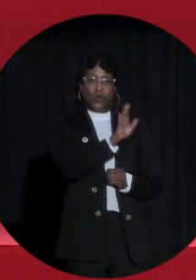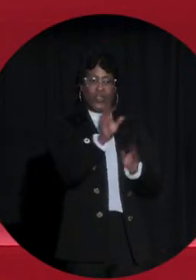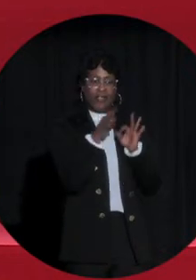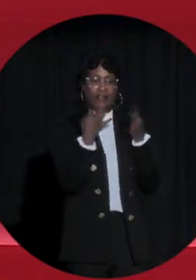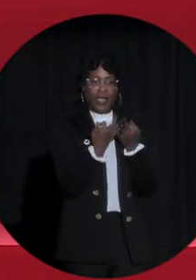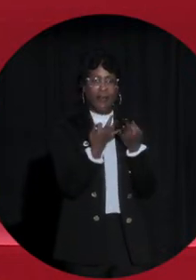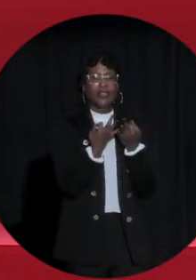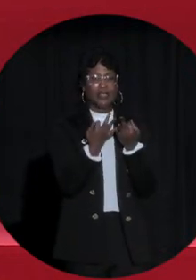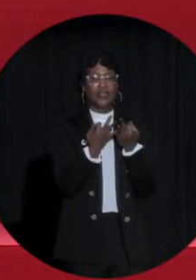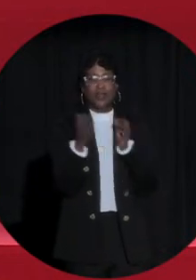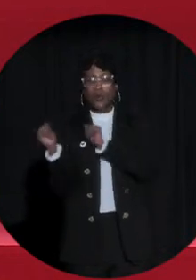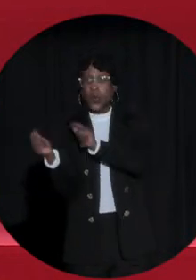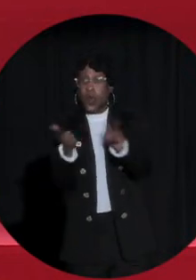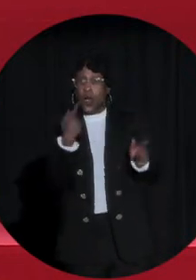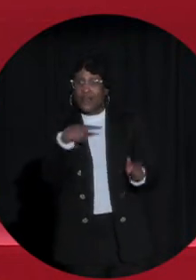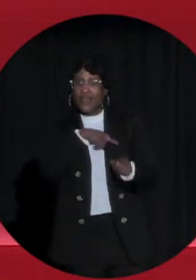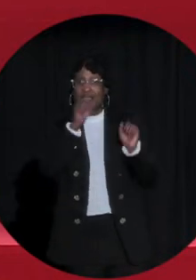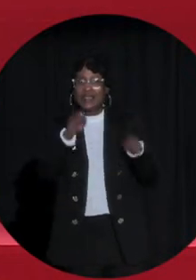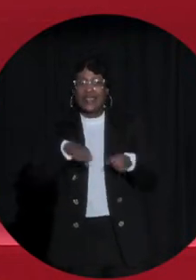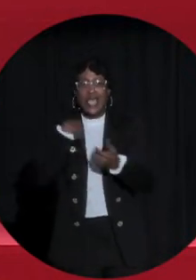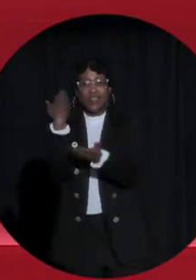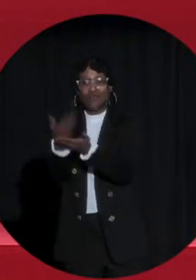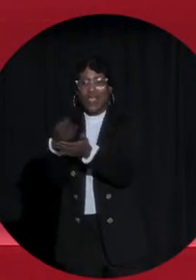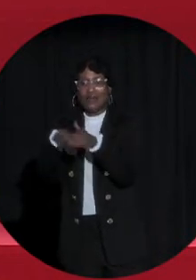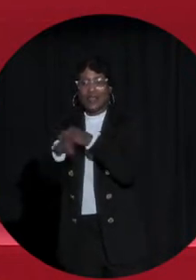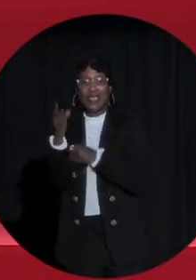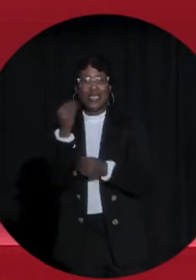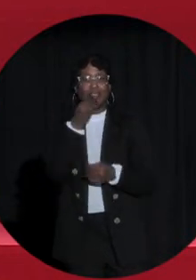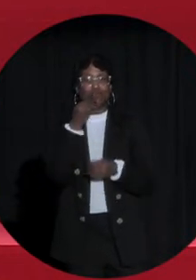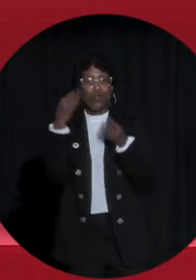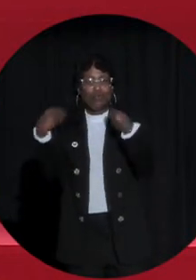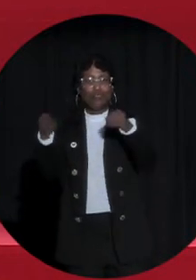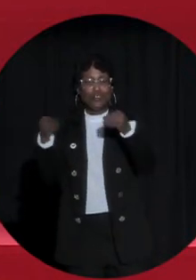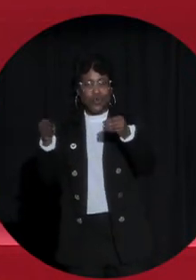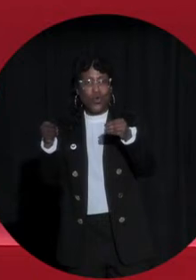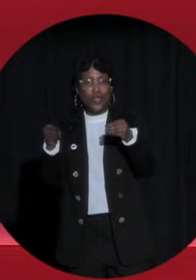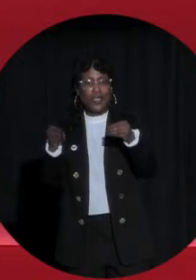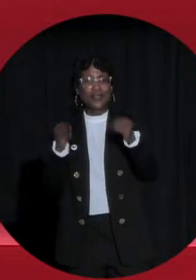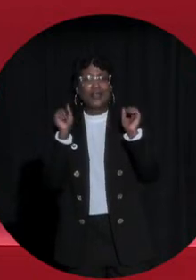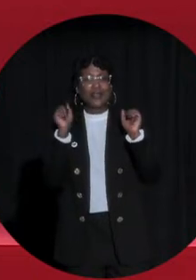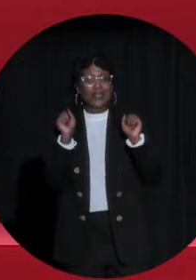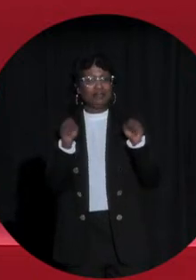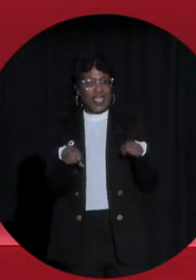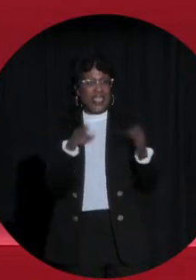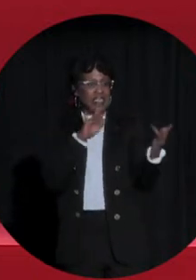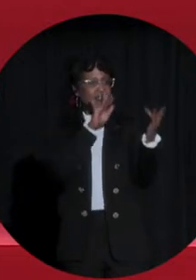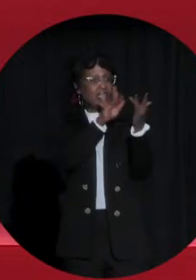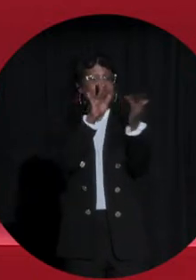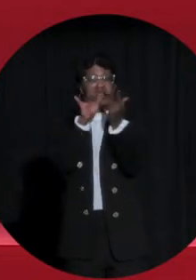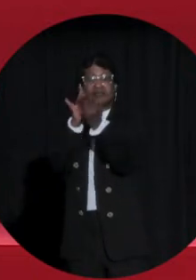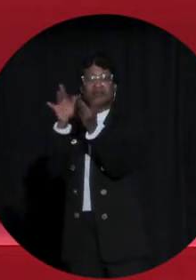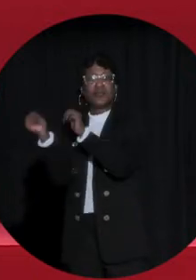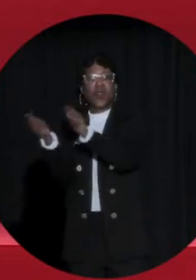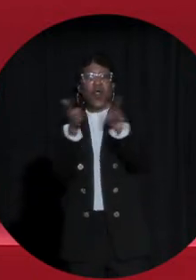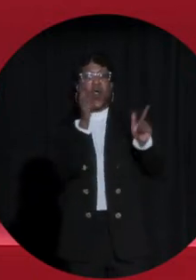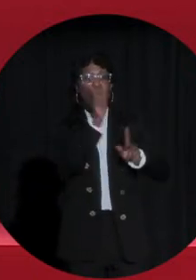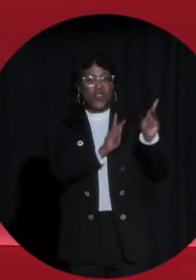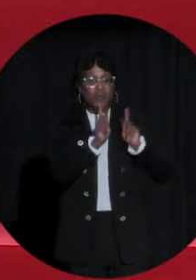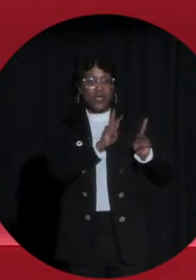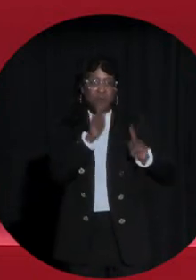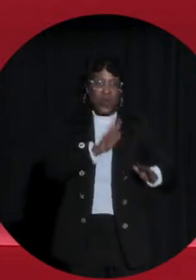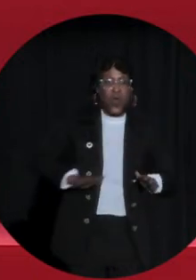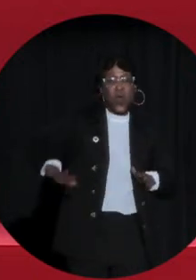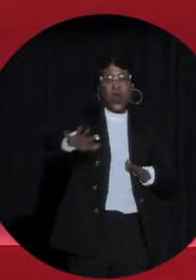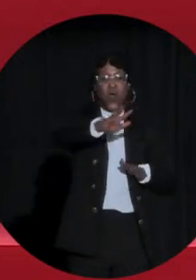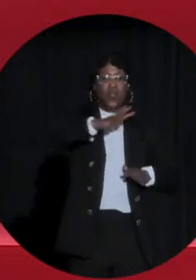store. I can see a Prince George's County where people from across the state, the region, the nation, and the world arrive at